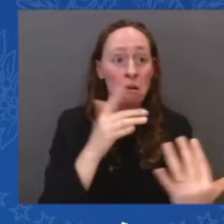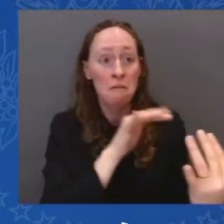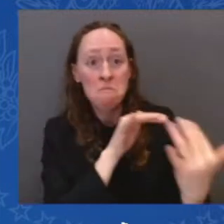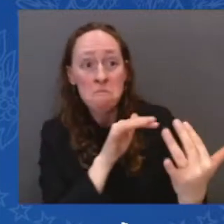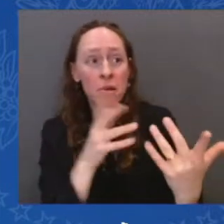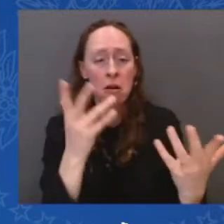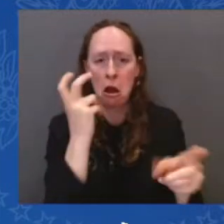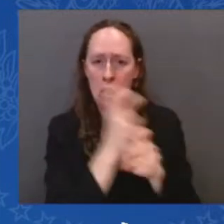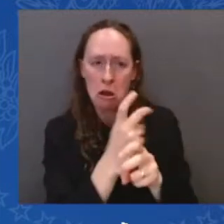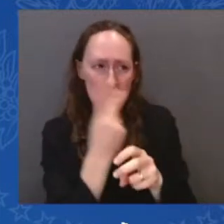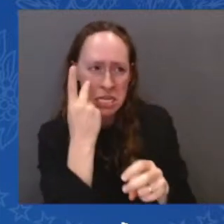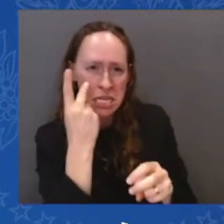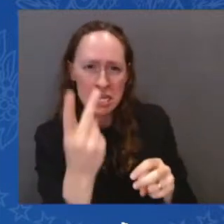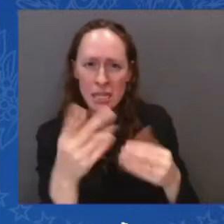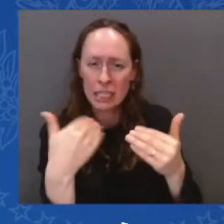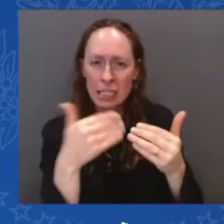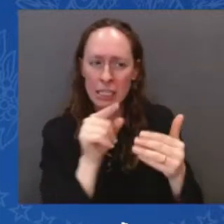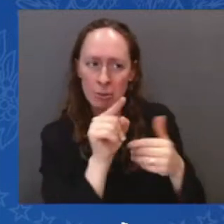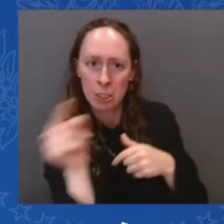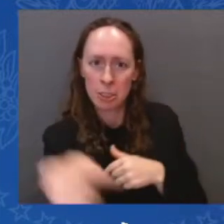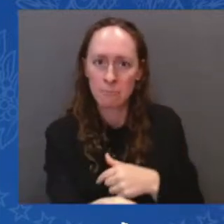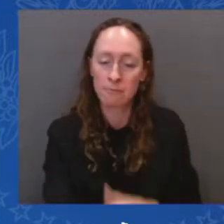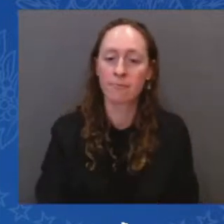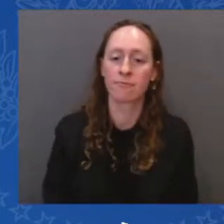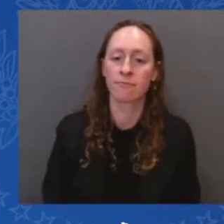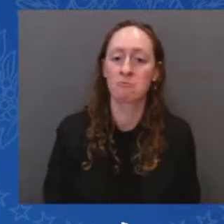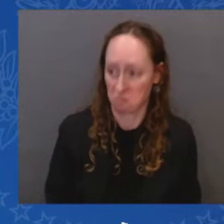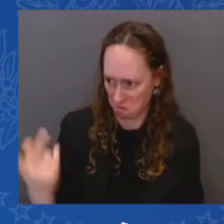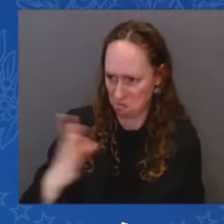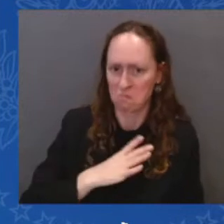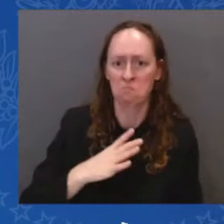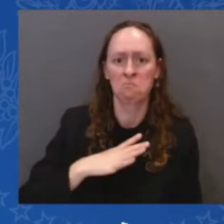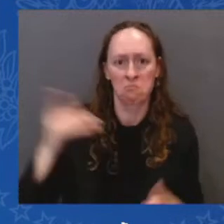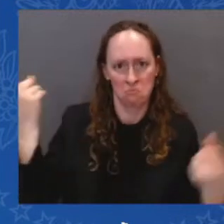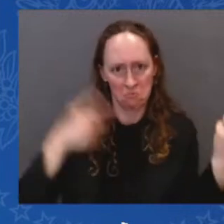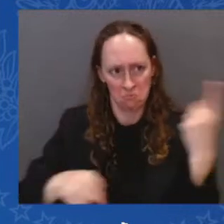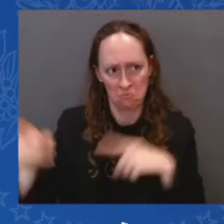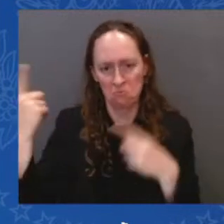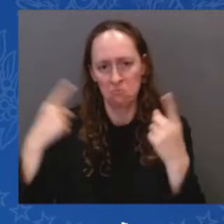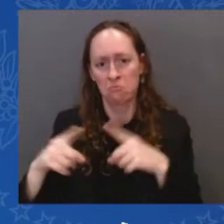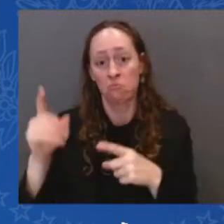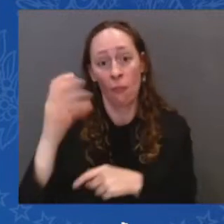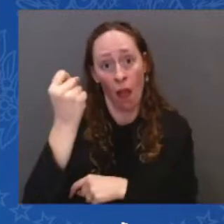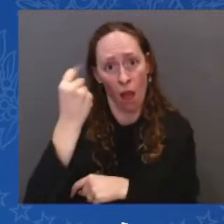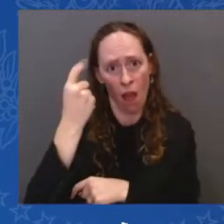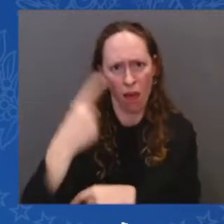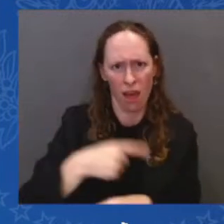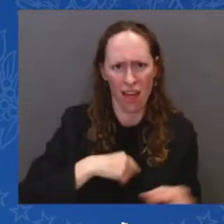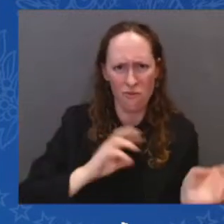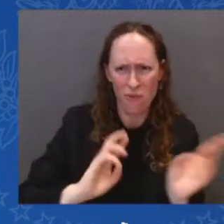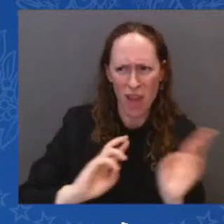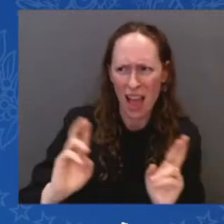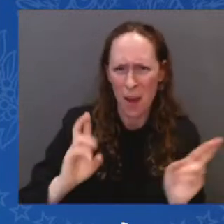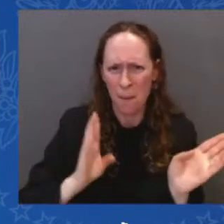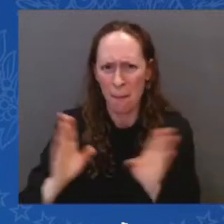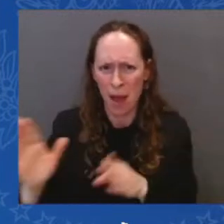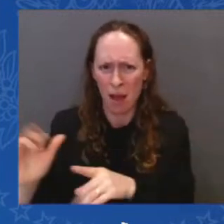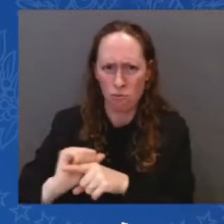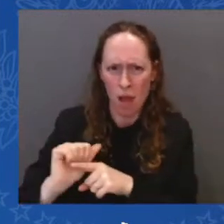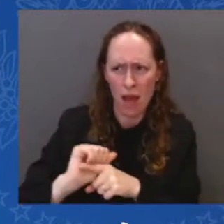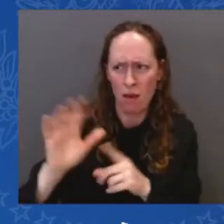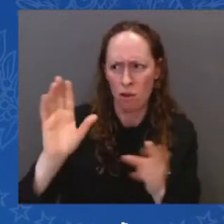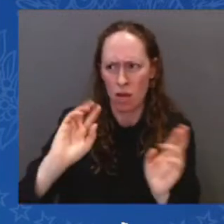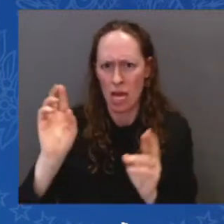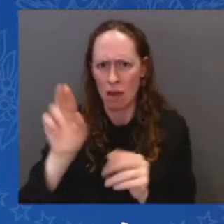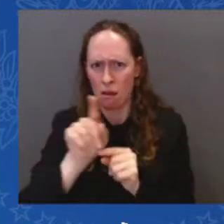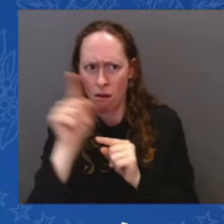depart, following detailed rehearsals, I said to General Milley, "You know, Mark, this just doesn't feel